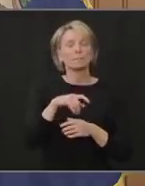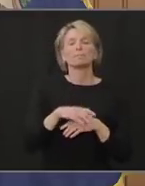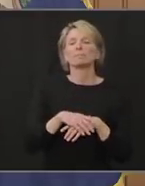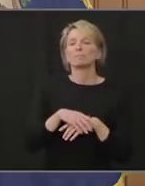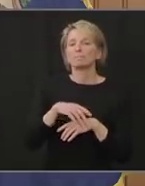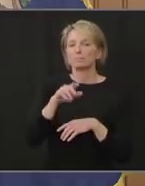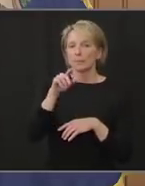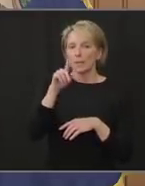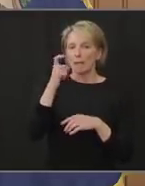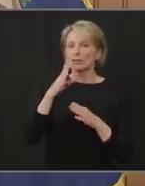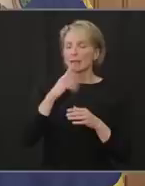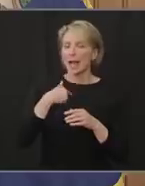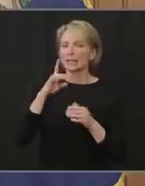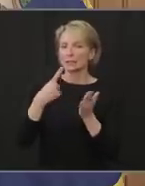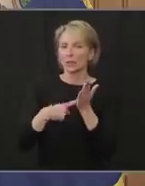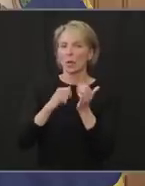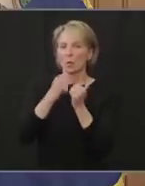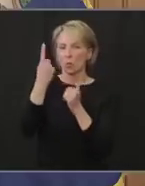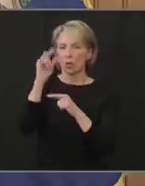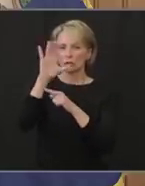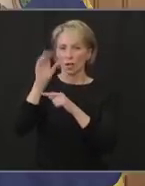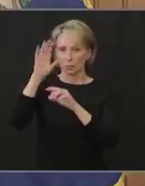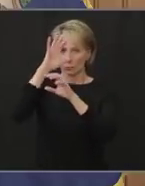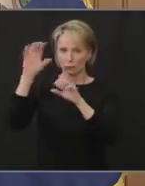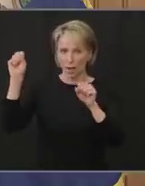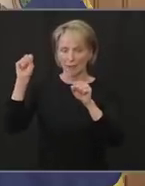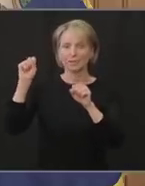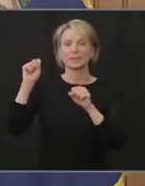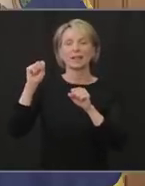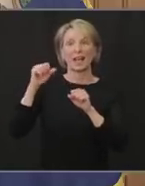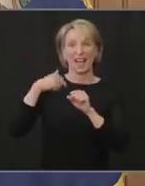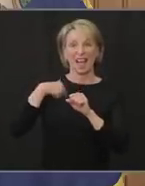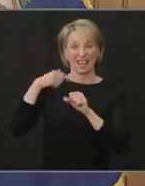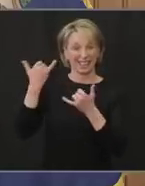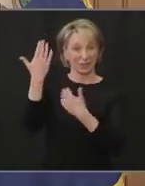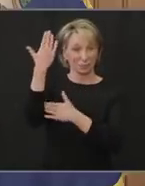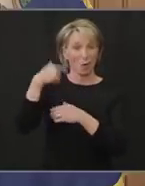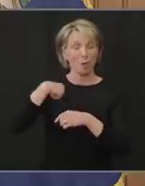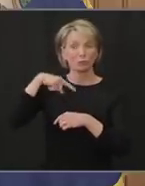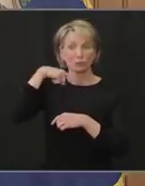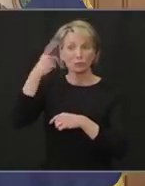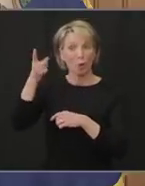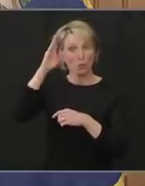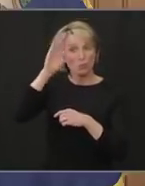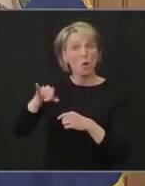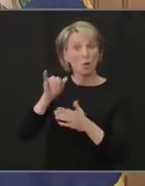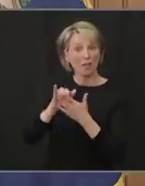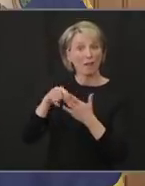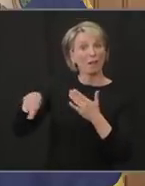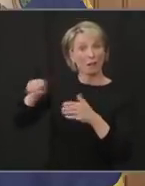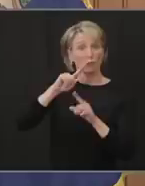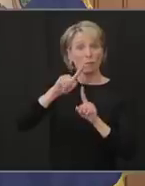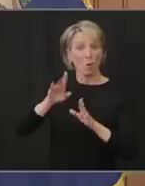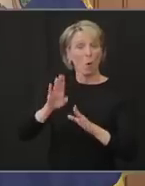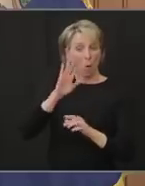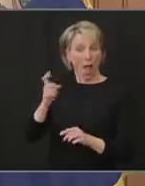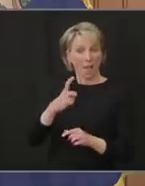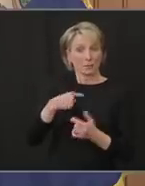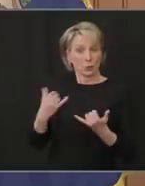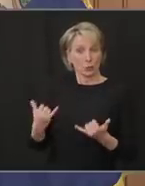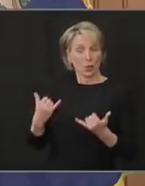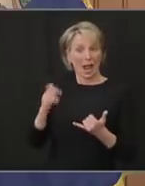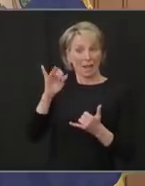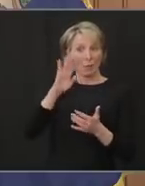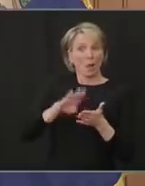today, and I said, I'm going to get asked about it again today, and I think it's the right thing to do, and I'm fighting for each and every one of the working families and